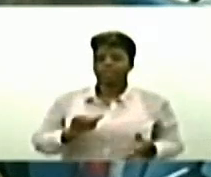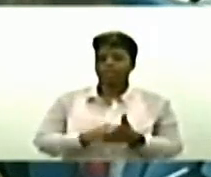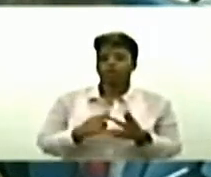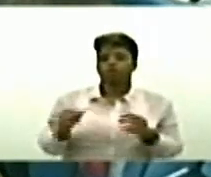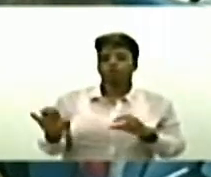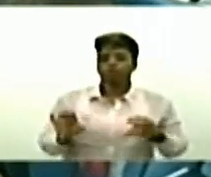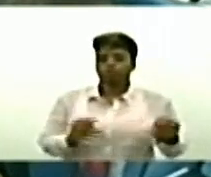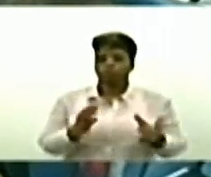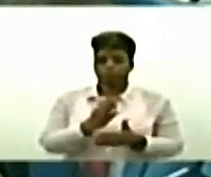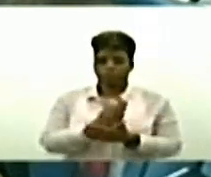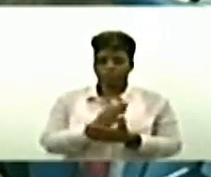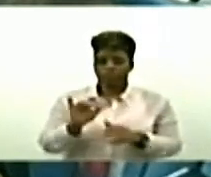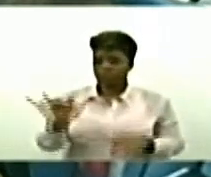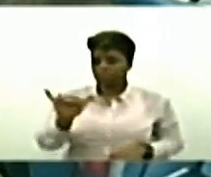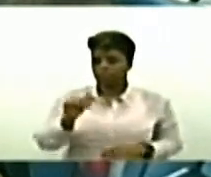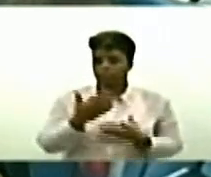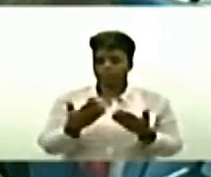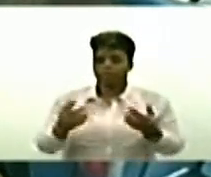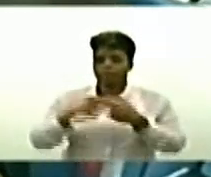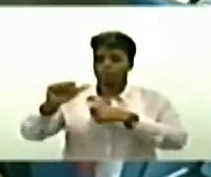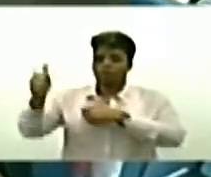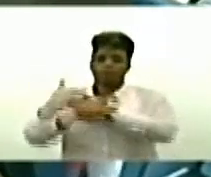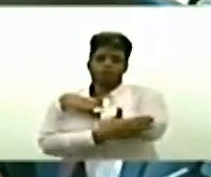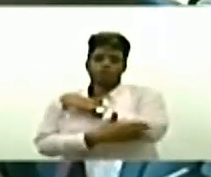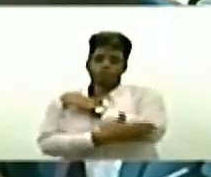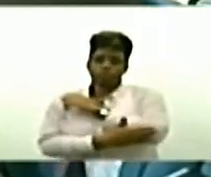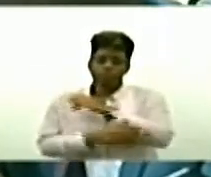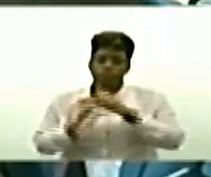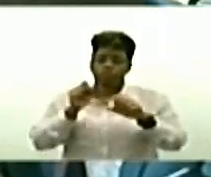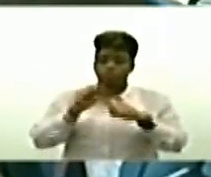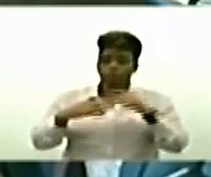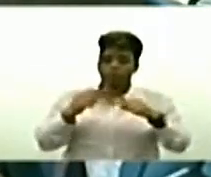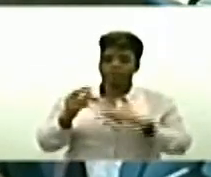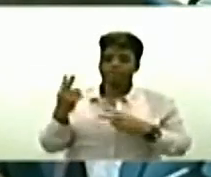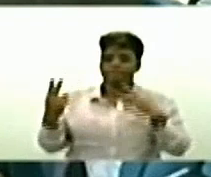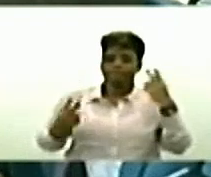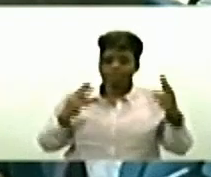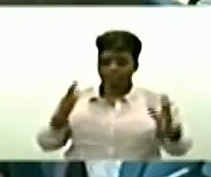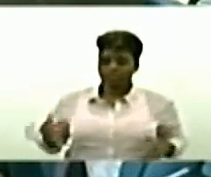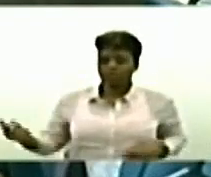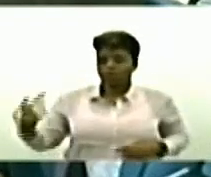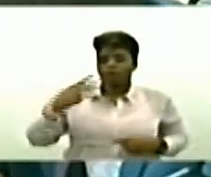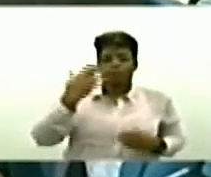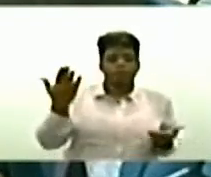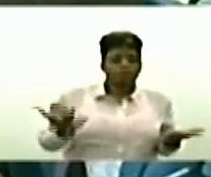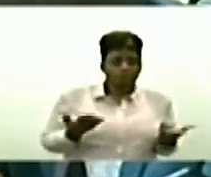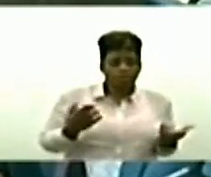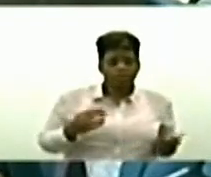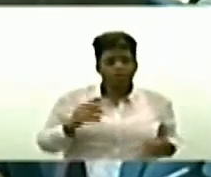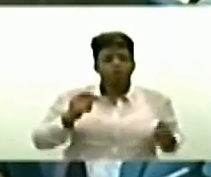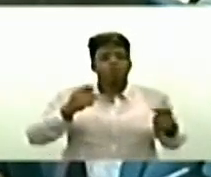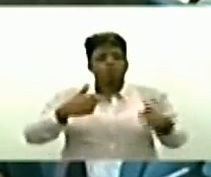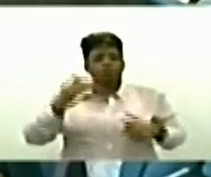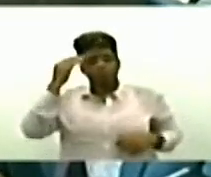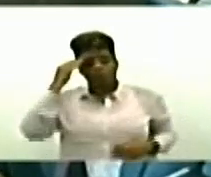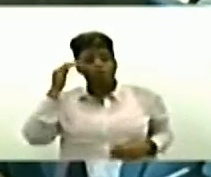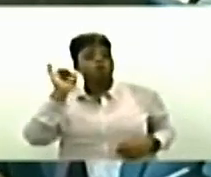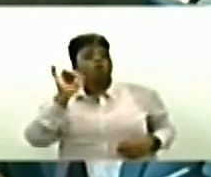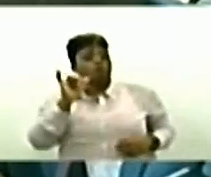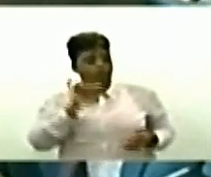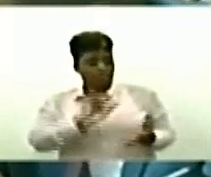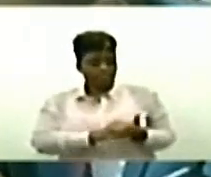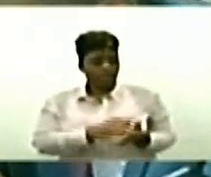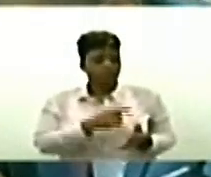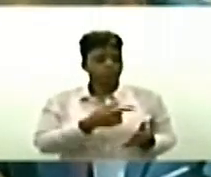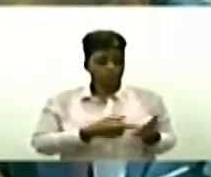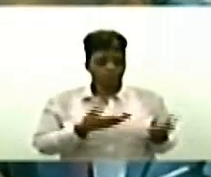in other countries, so that when visitors come here, there is a clear distinction. They can quickly identify with that uniform.